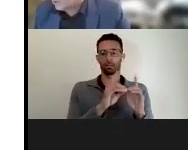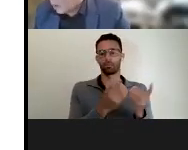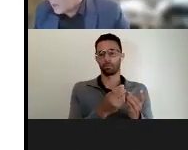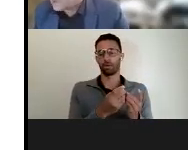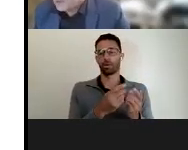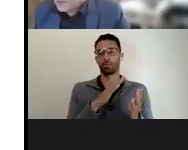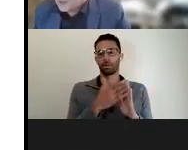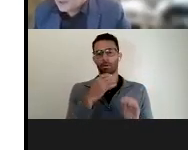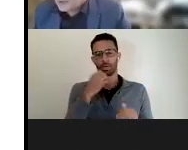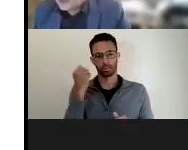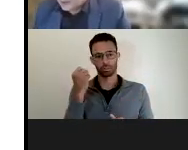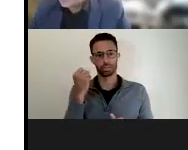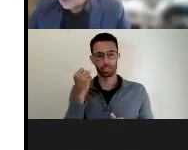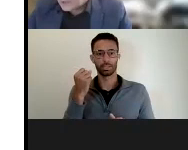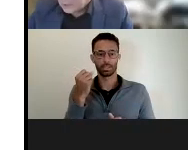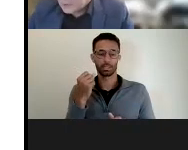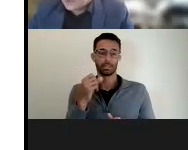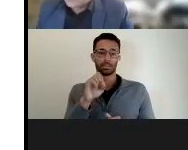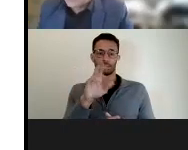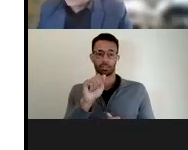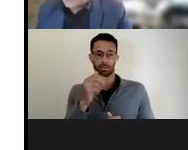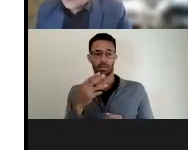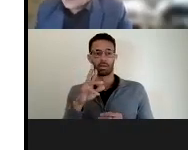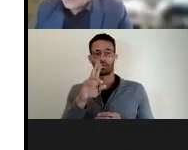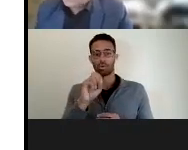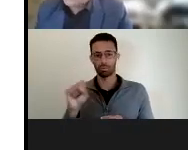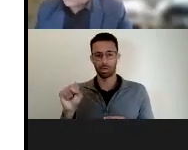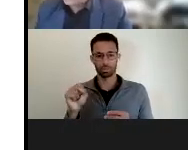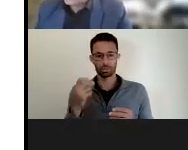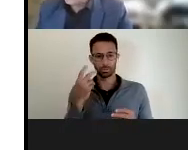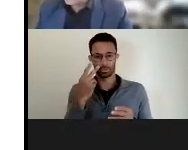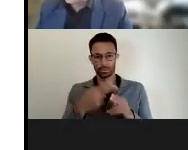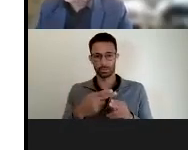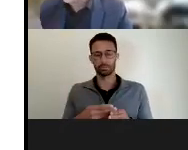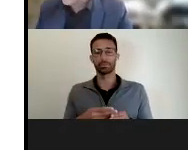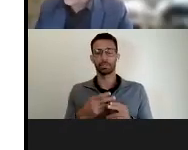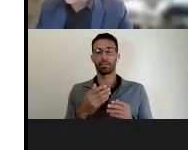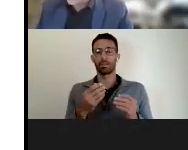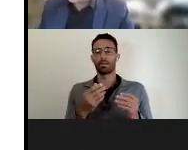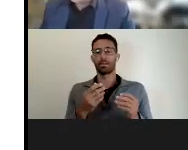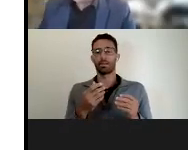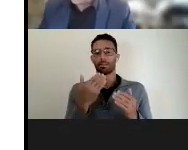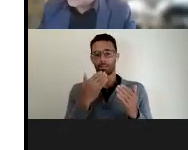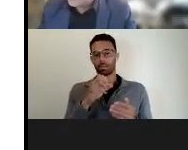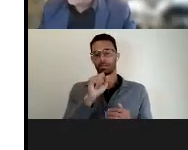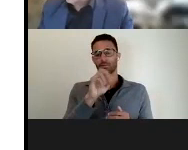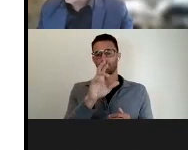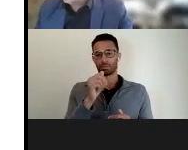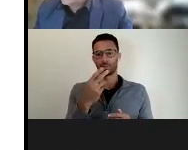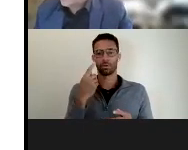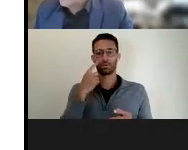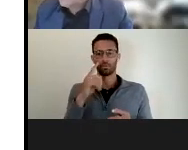and also Ross and the others. I'll actually list out the names. They provided, and thank you, Sarah, for actually